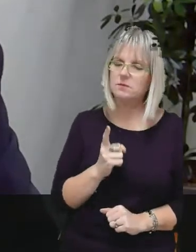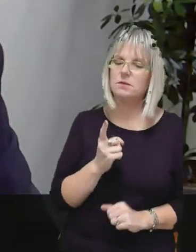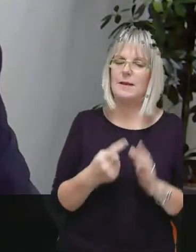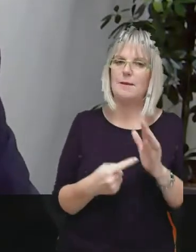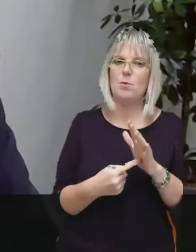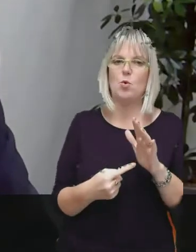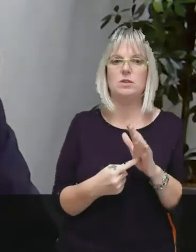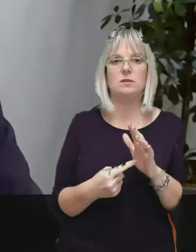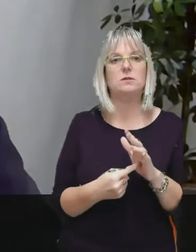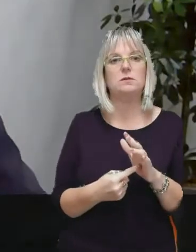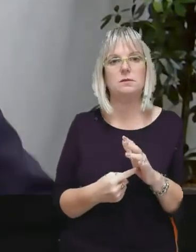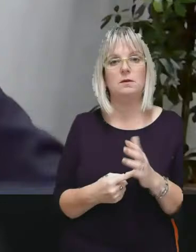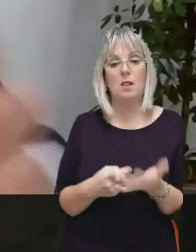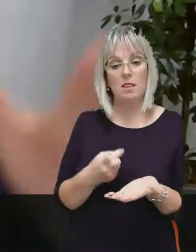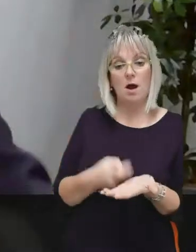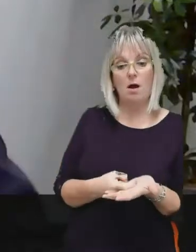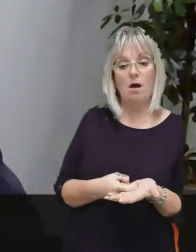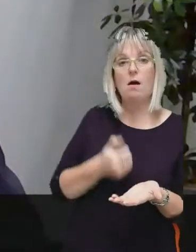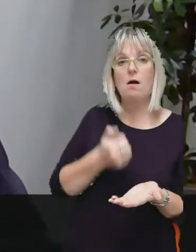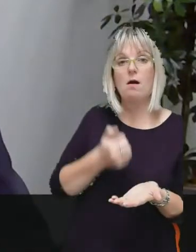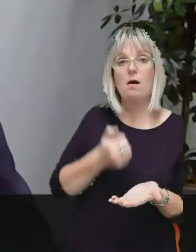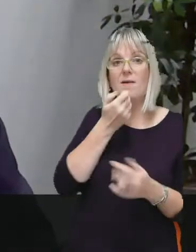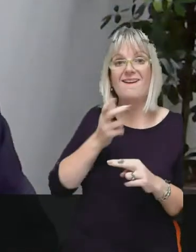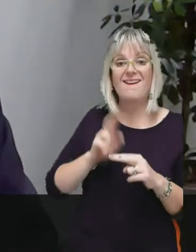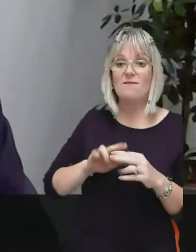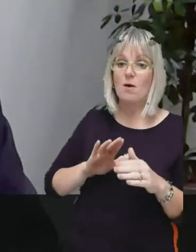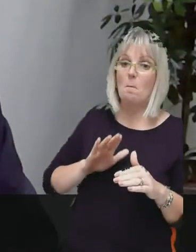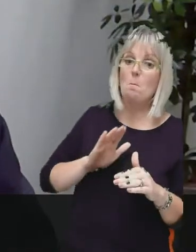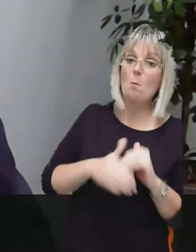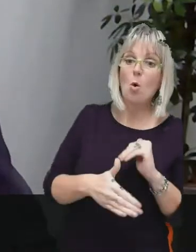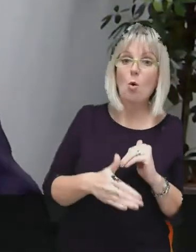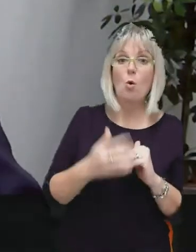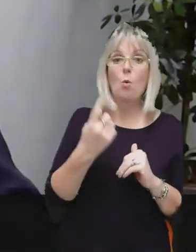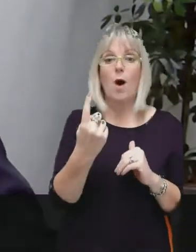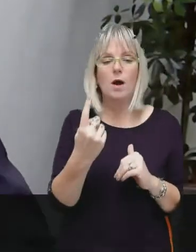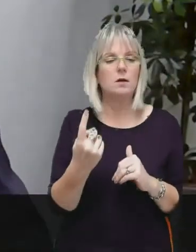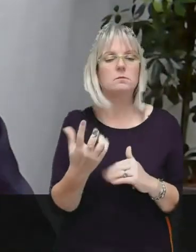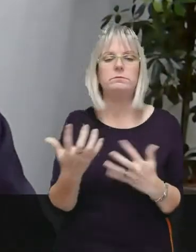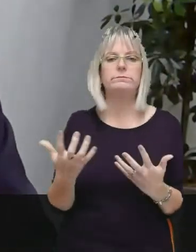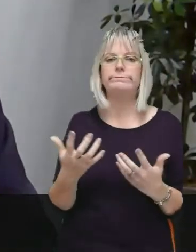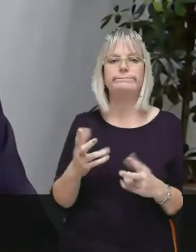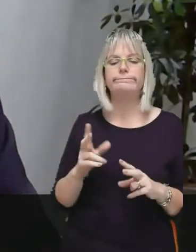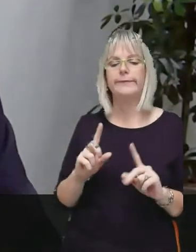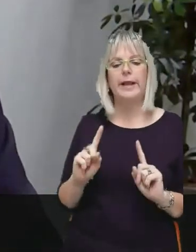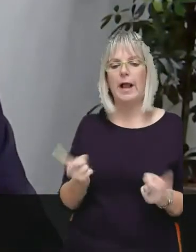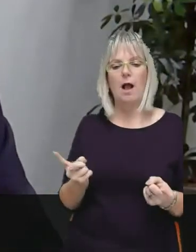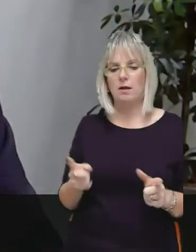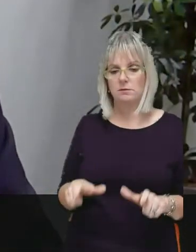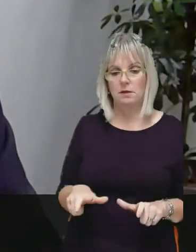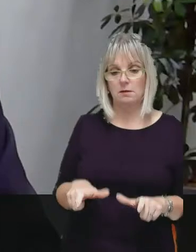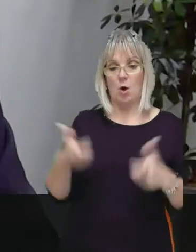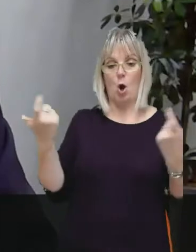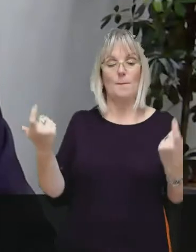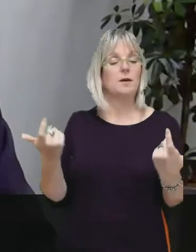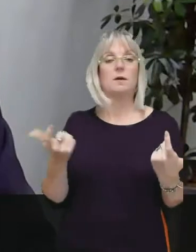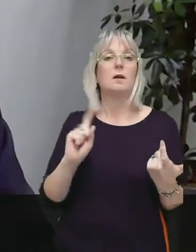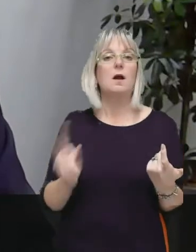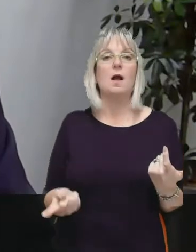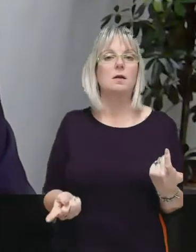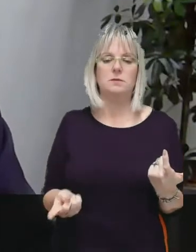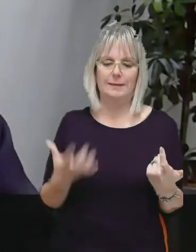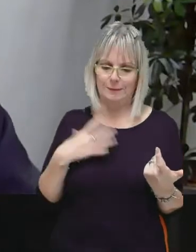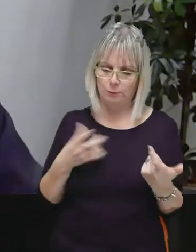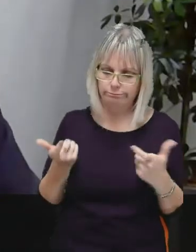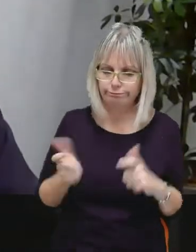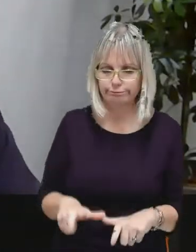is below 1, we simply won't be able to lift the restrictions. The other thing is we need to have a plan for the central